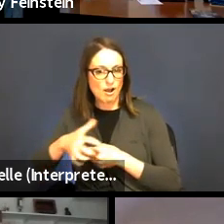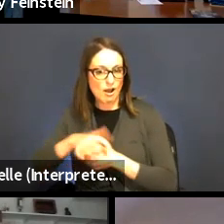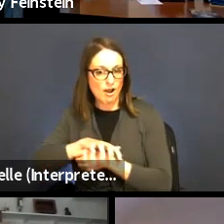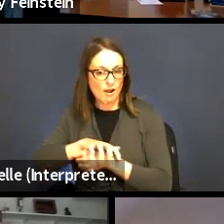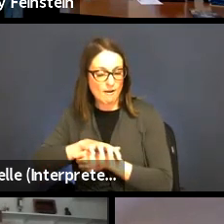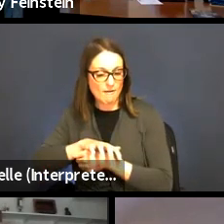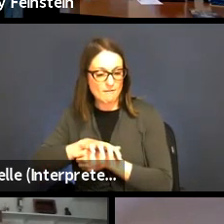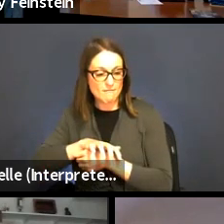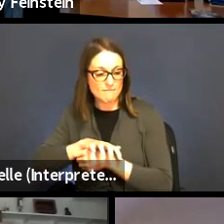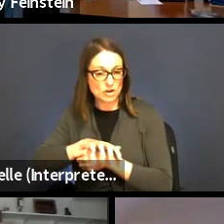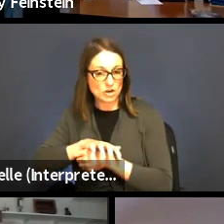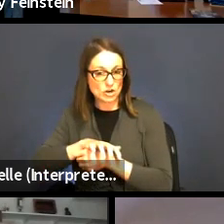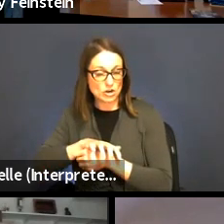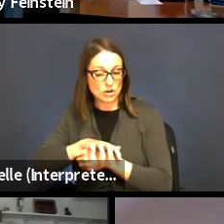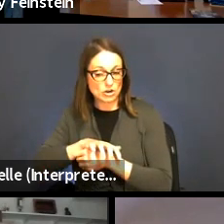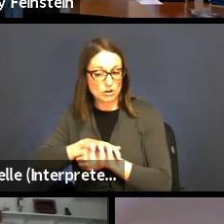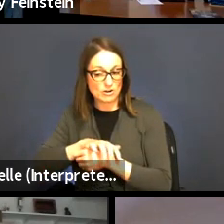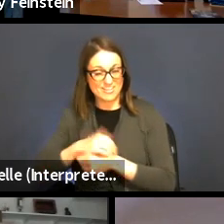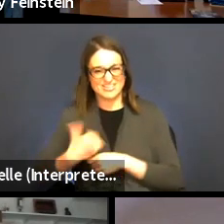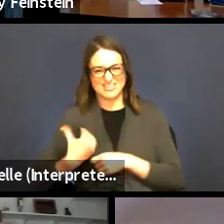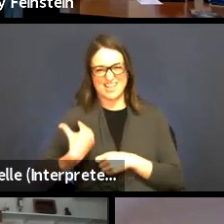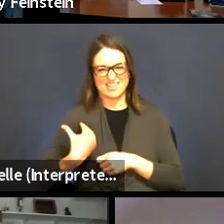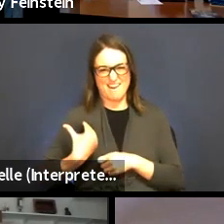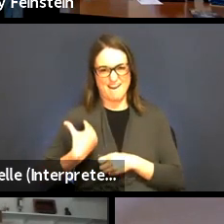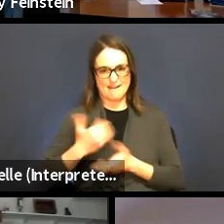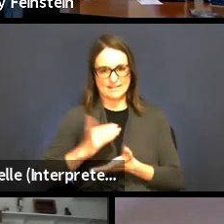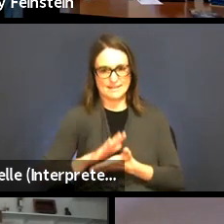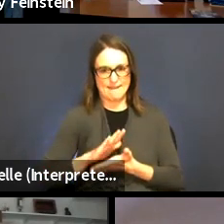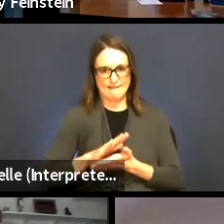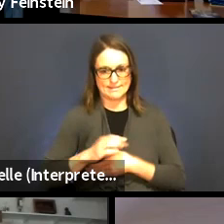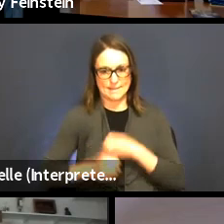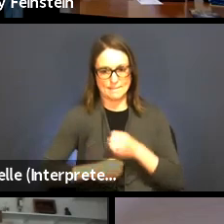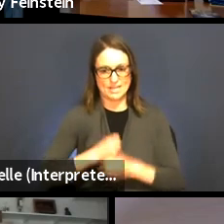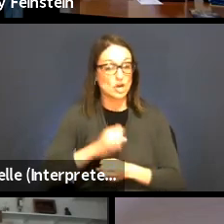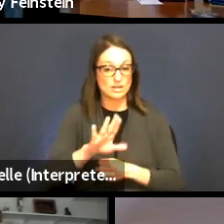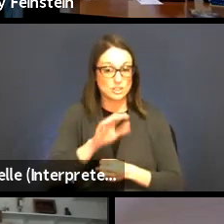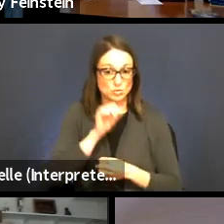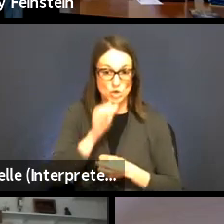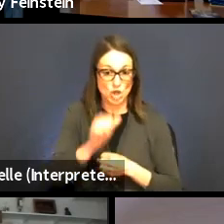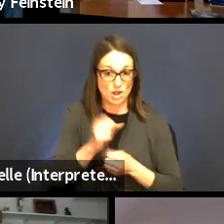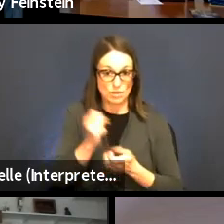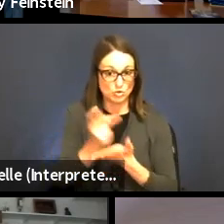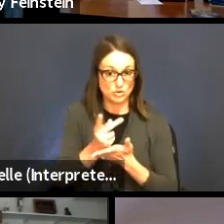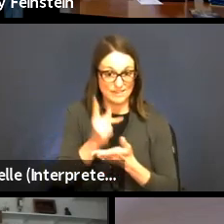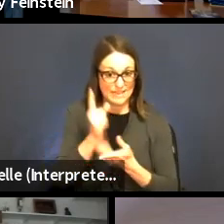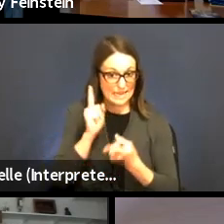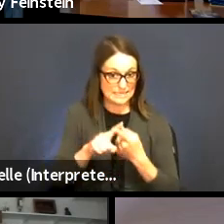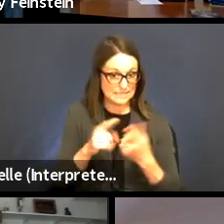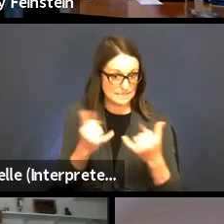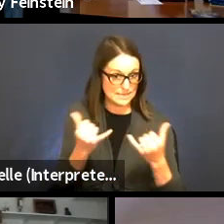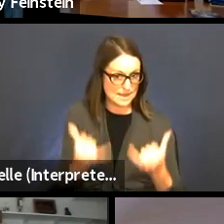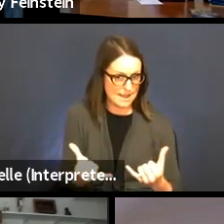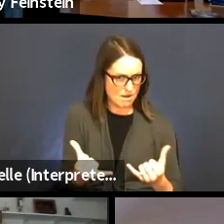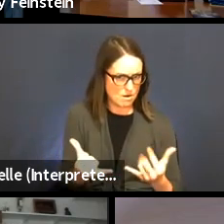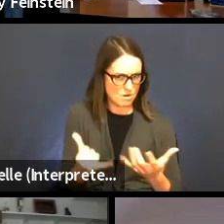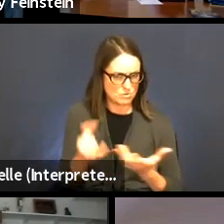last academic year for faculty, since we're not approving it until now?